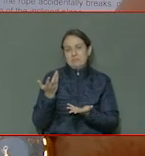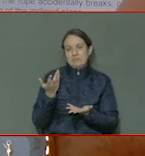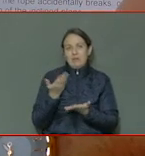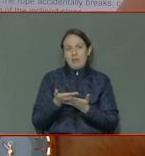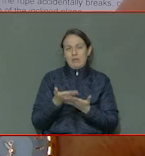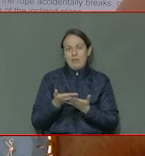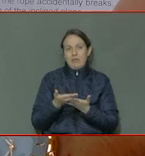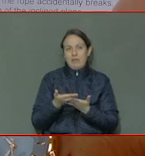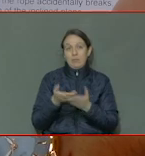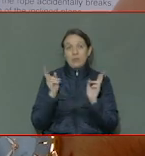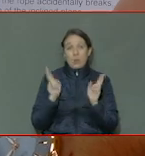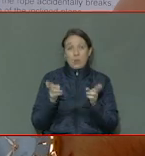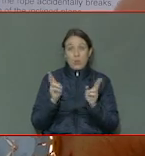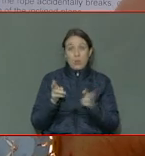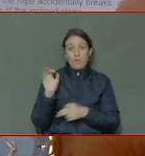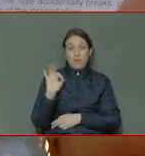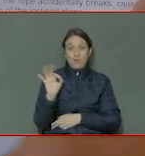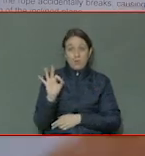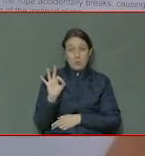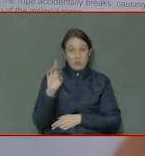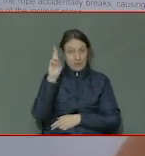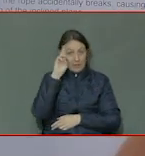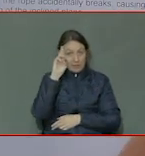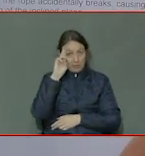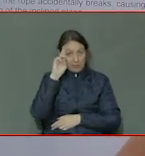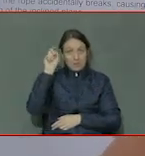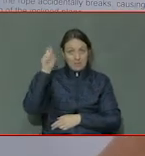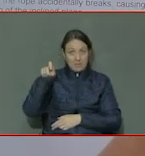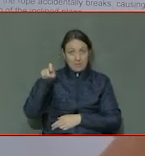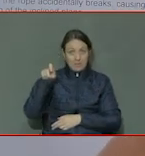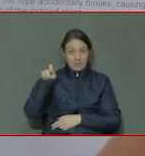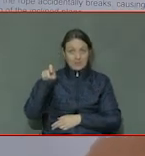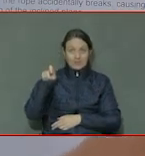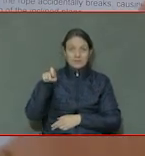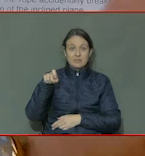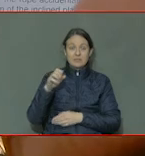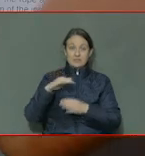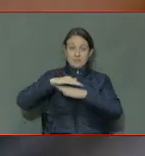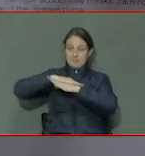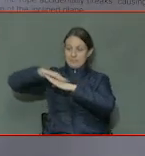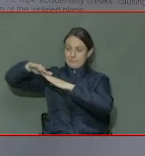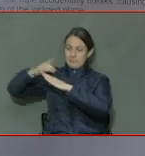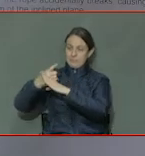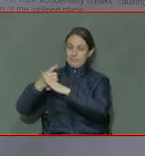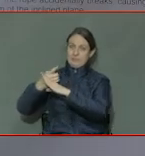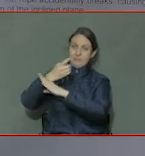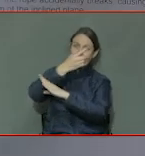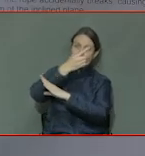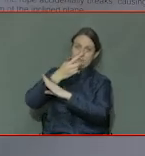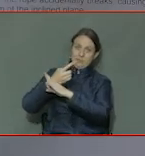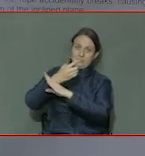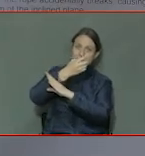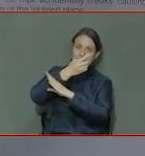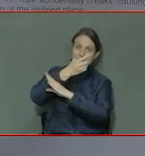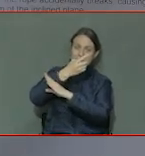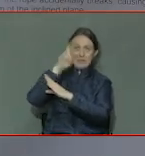because your normal force must be perpendicular to the plane. Then you must make sure your